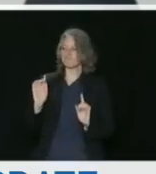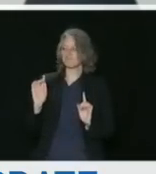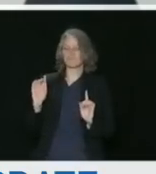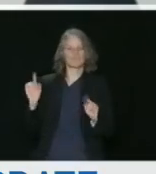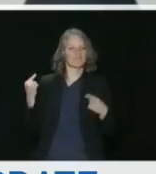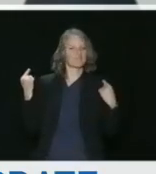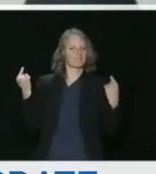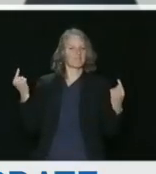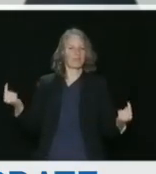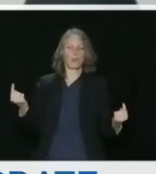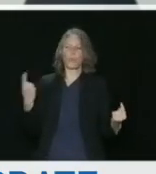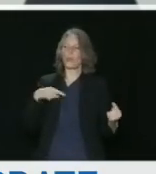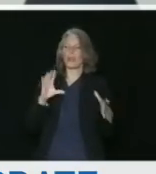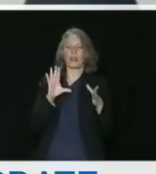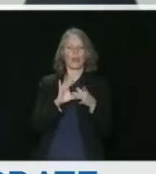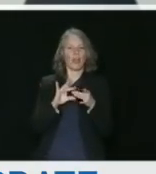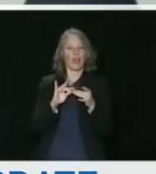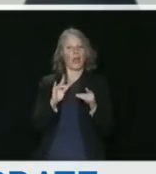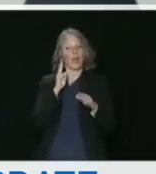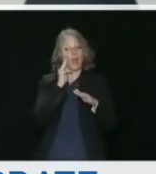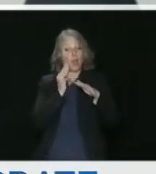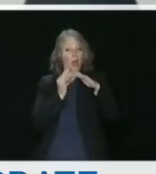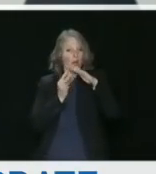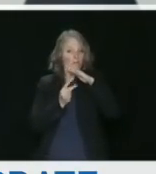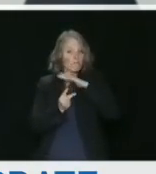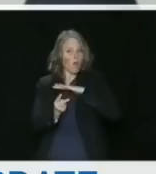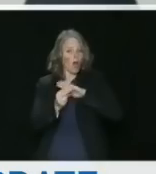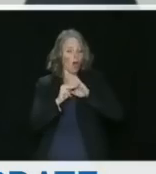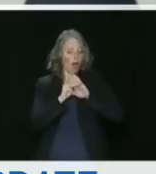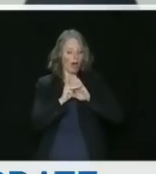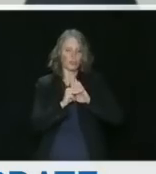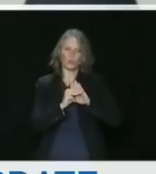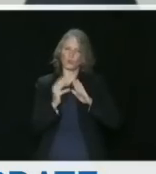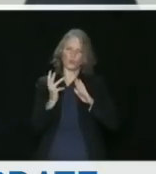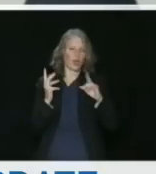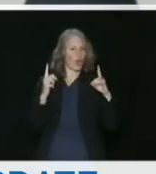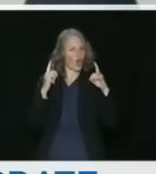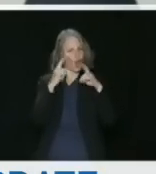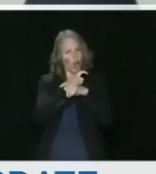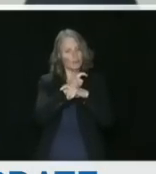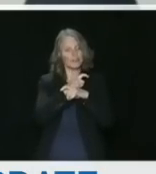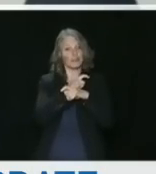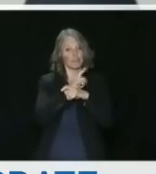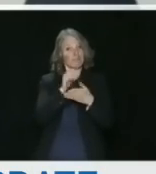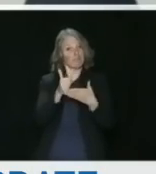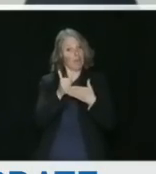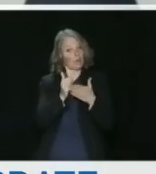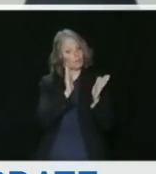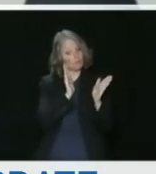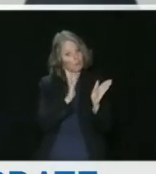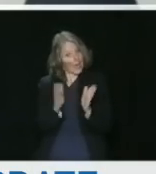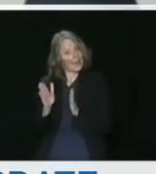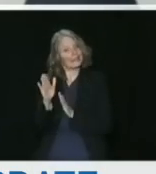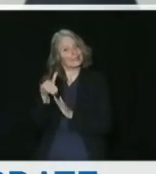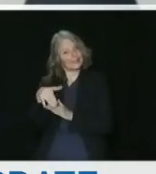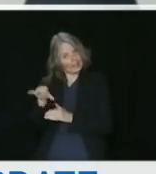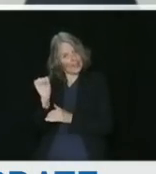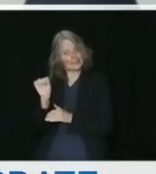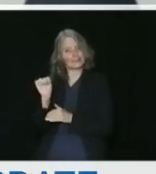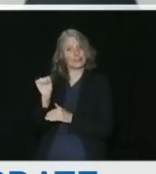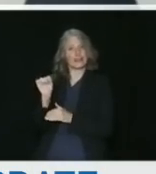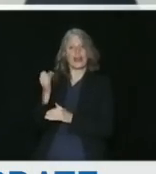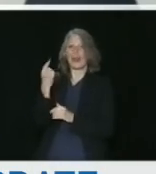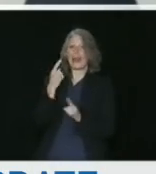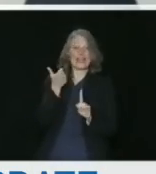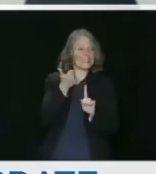dynamic modeling is very complex, and I think it's a good tool for planning. I think that in